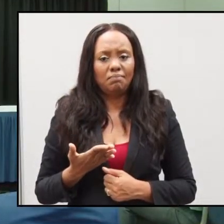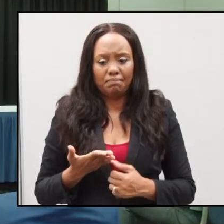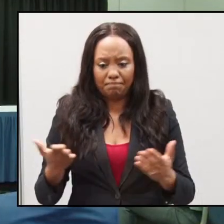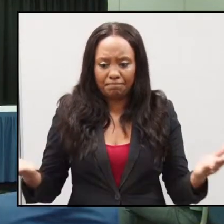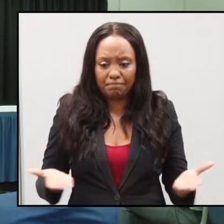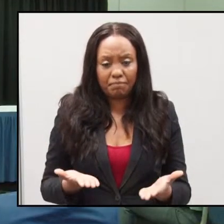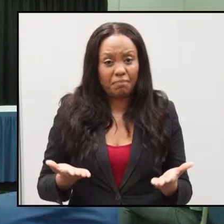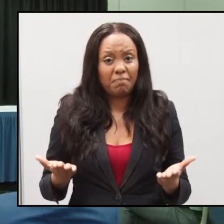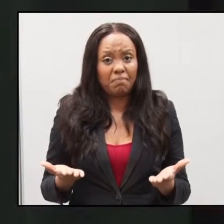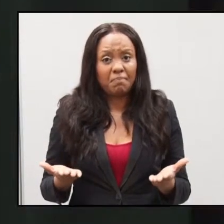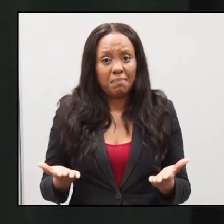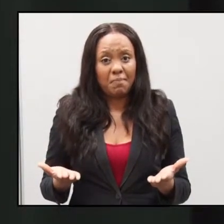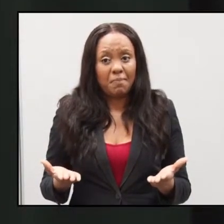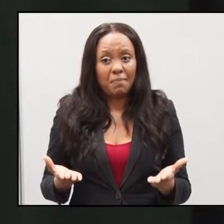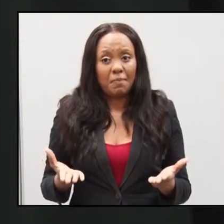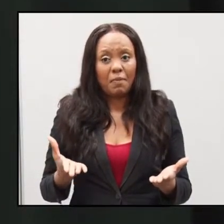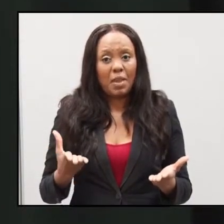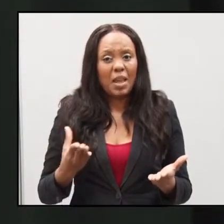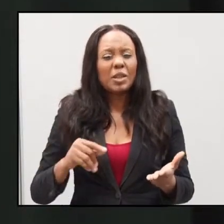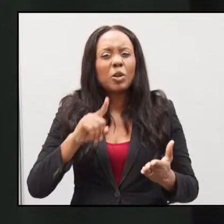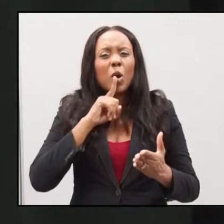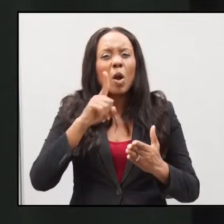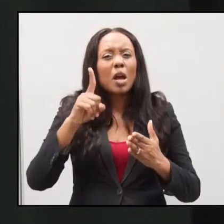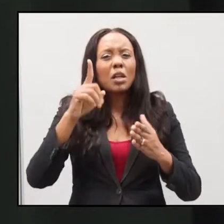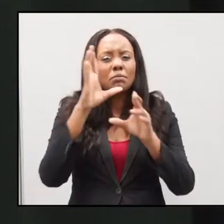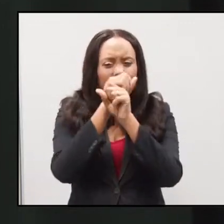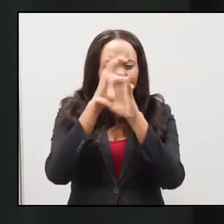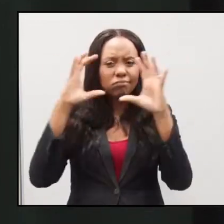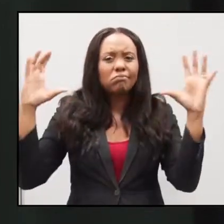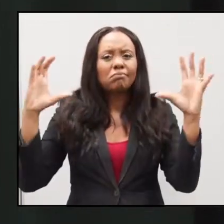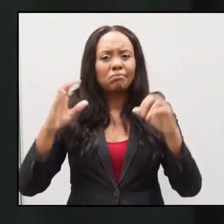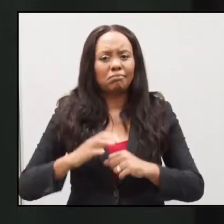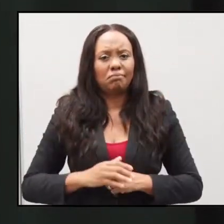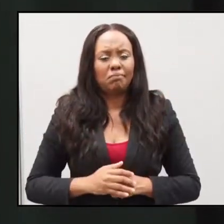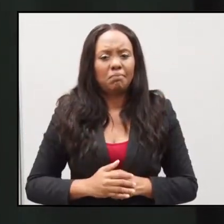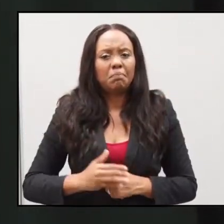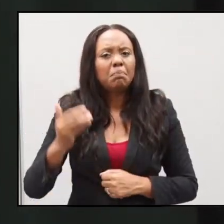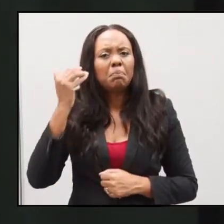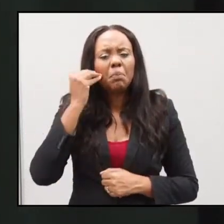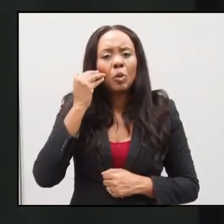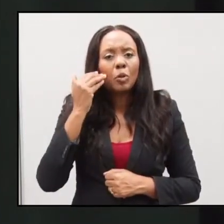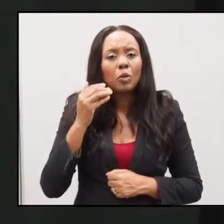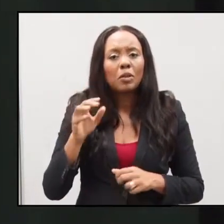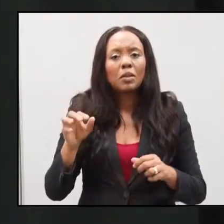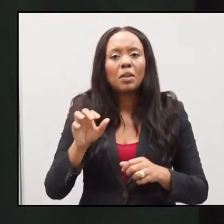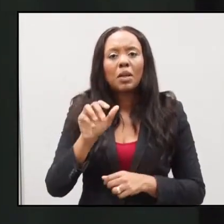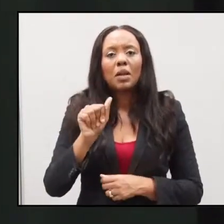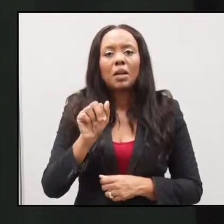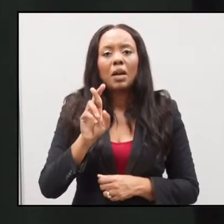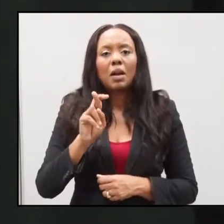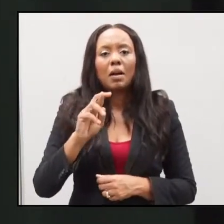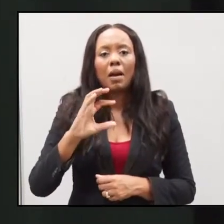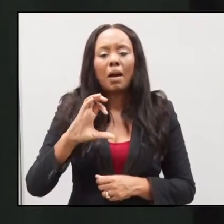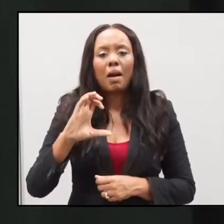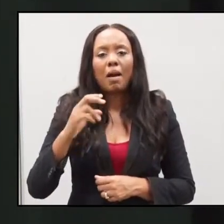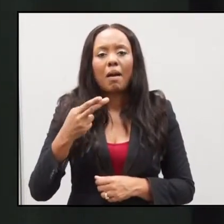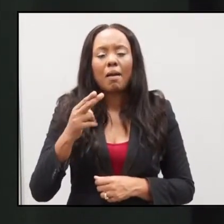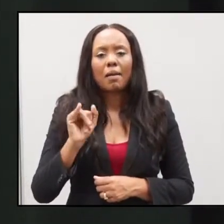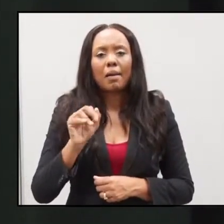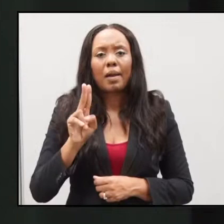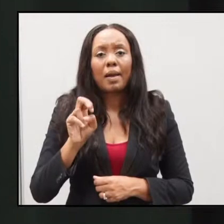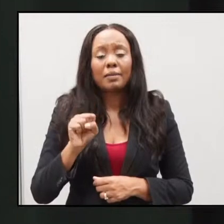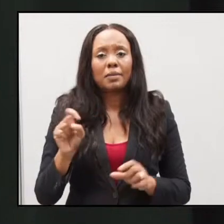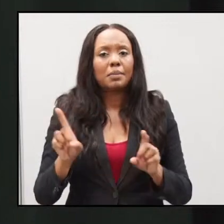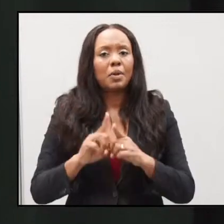too long, the archives was just that place that some people went, a handful of people went, and as